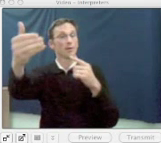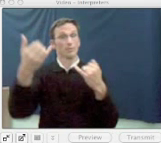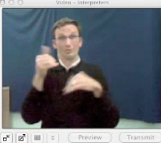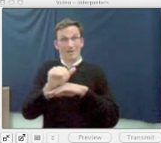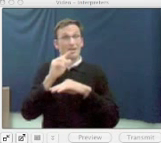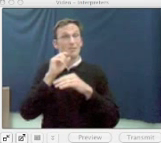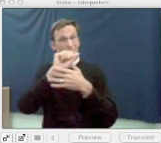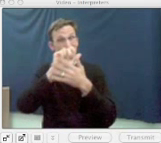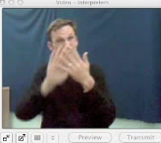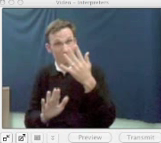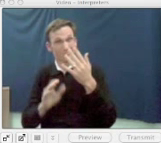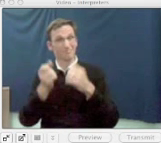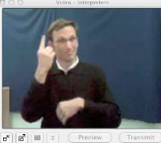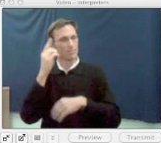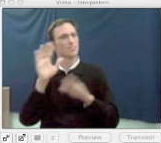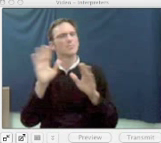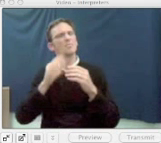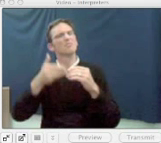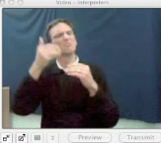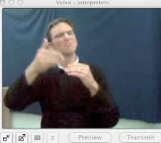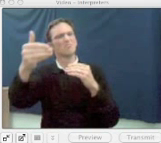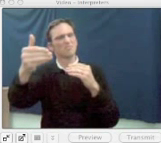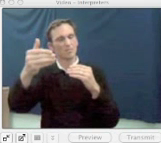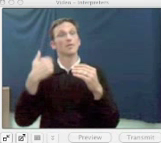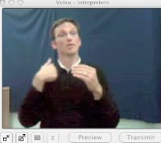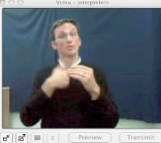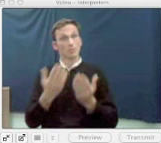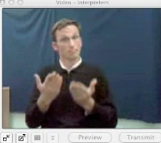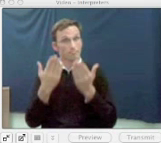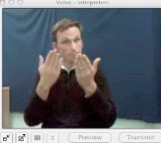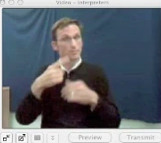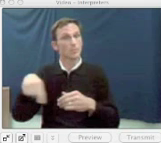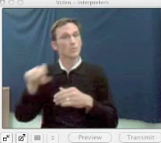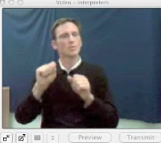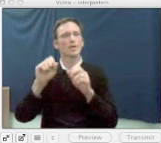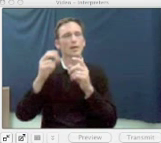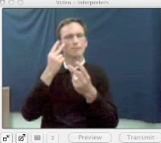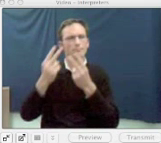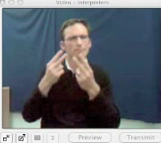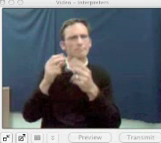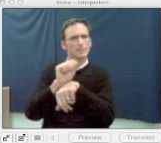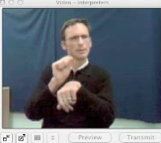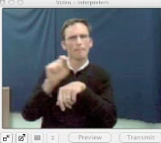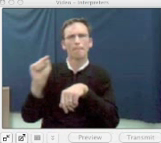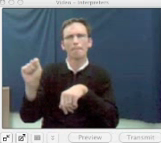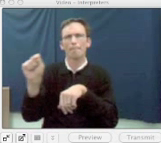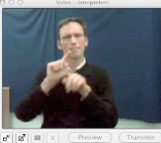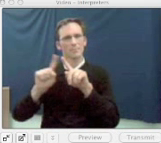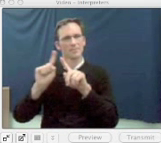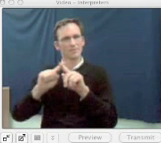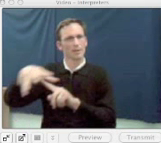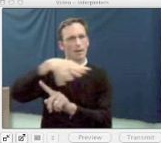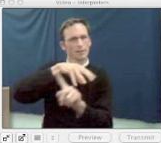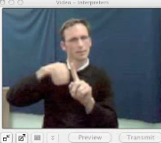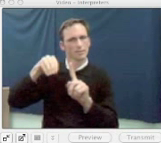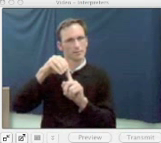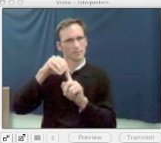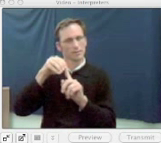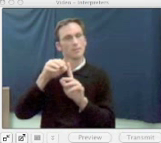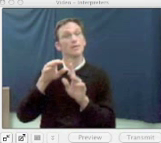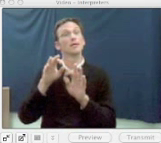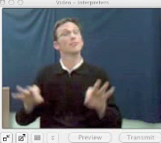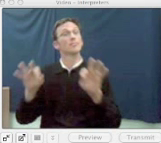the contextual demands of a job, what is important to you as an interpreter, in 4